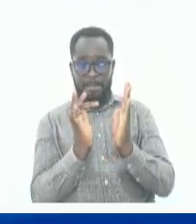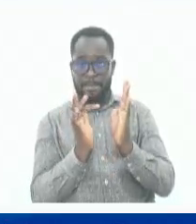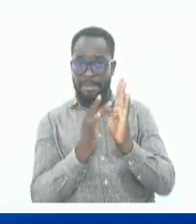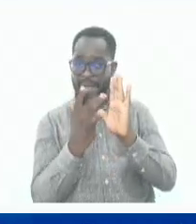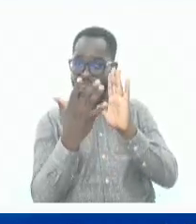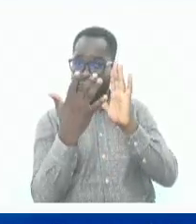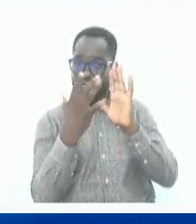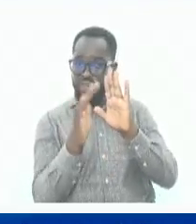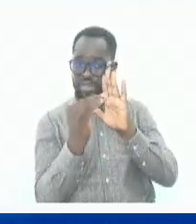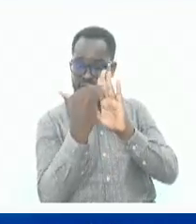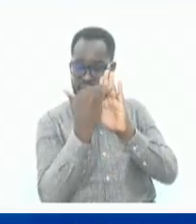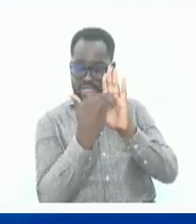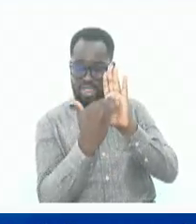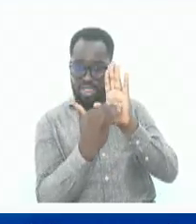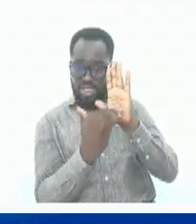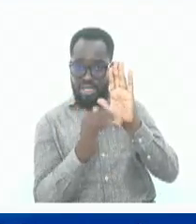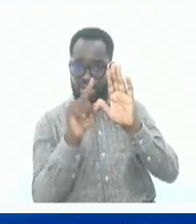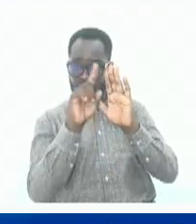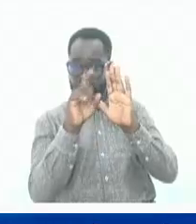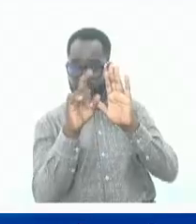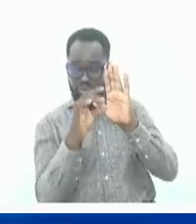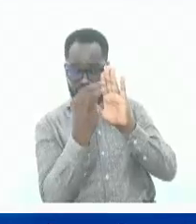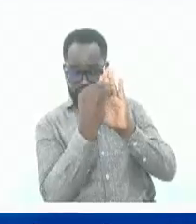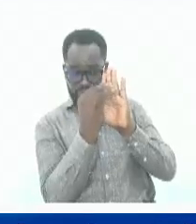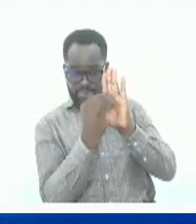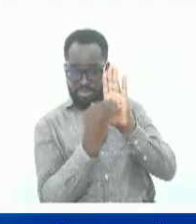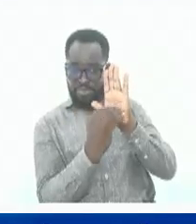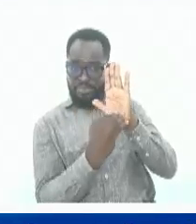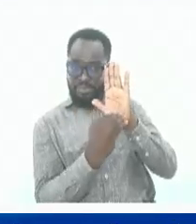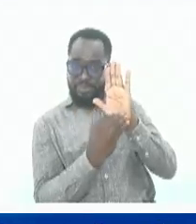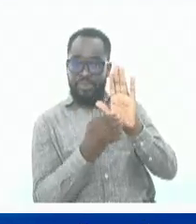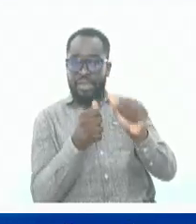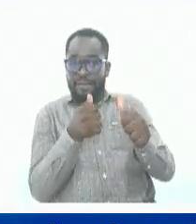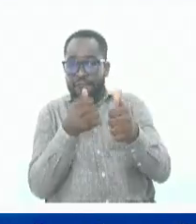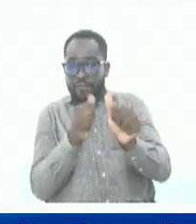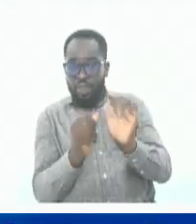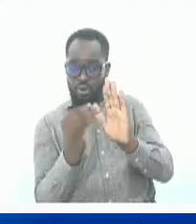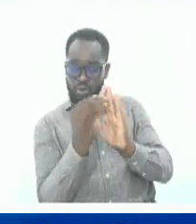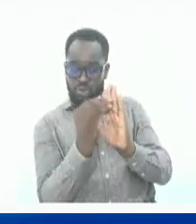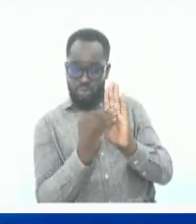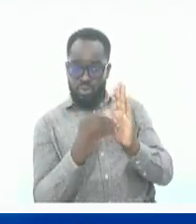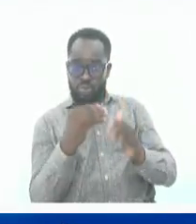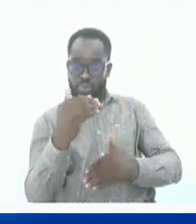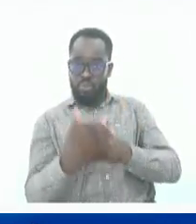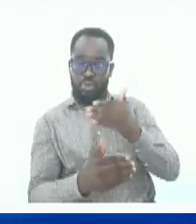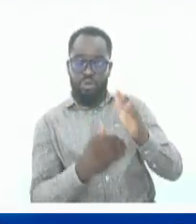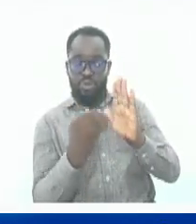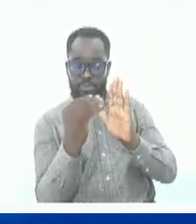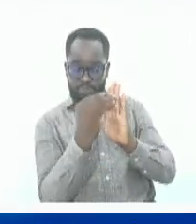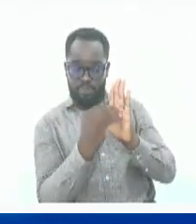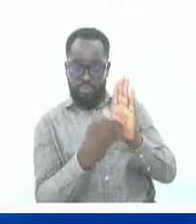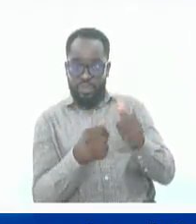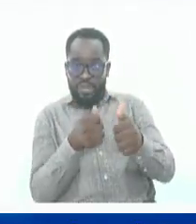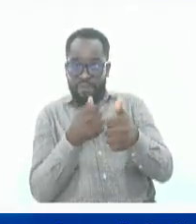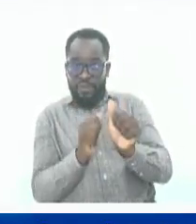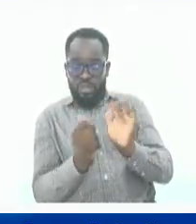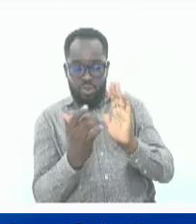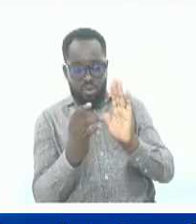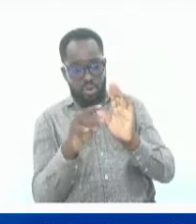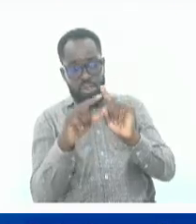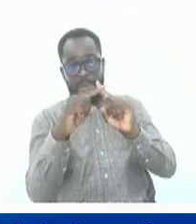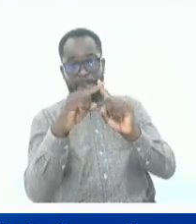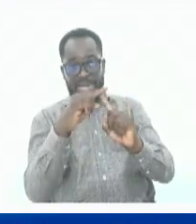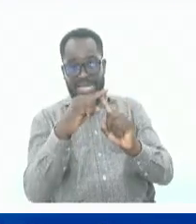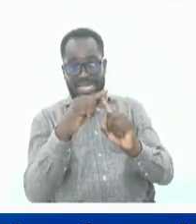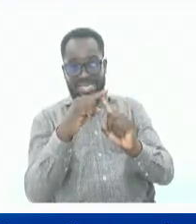will see the list of resolutions to be voted for. Follow the voting process by clicking the plus